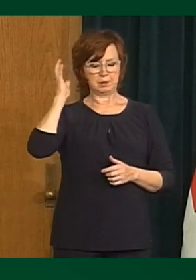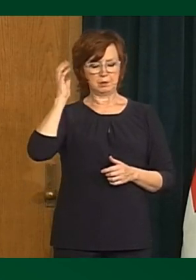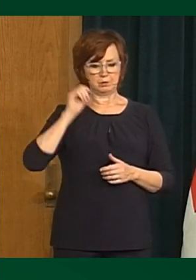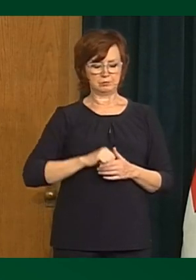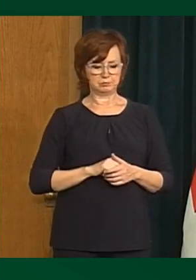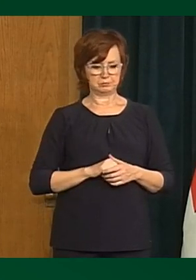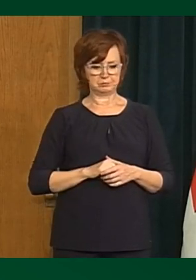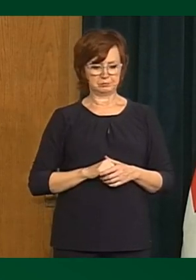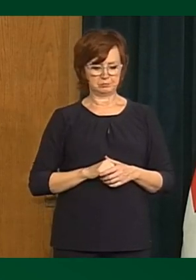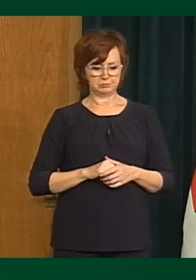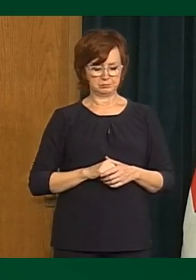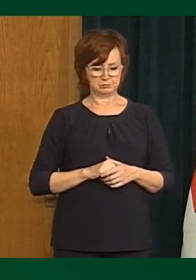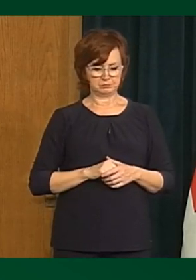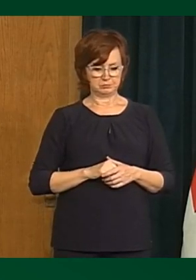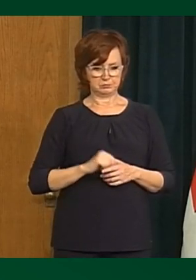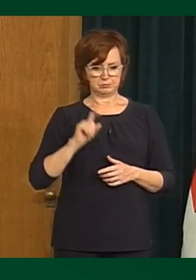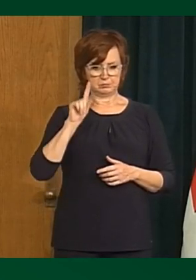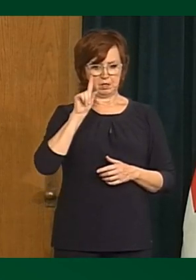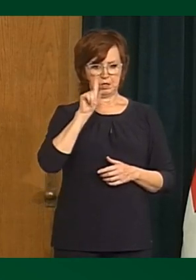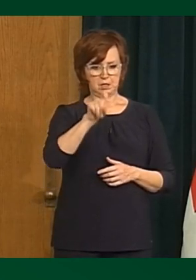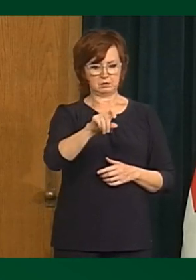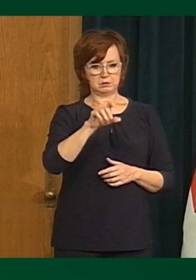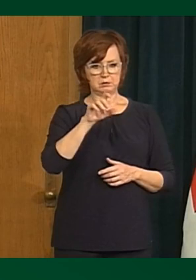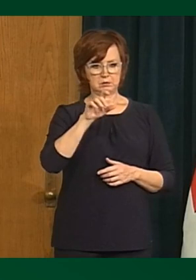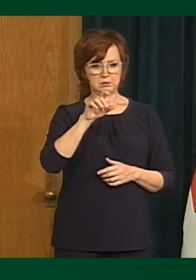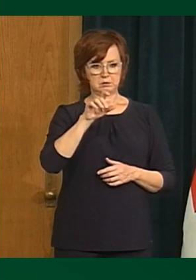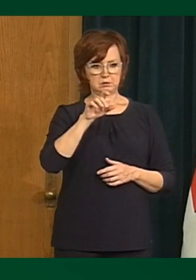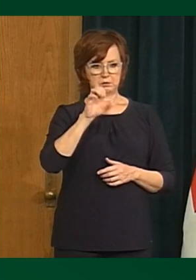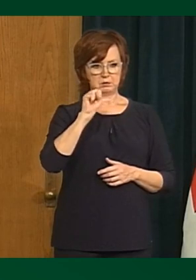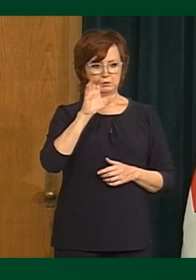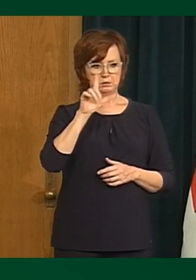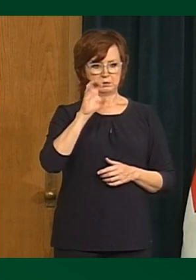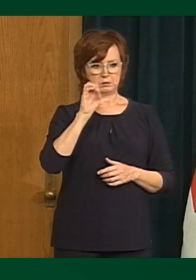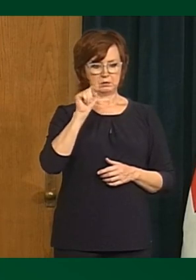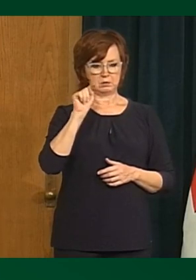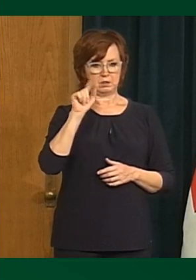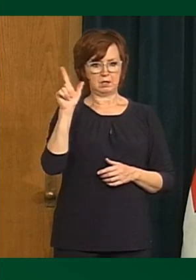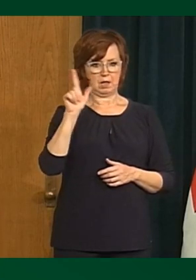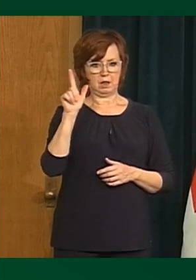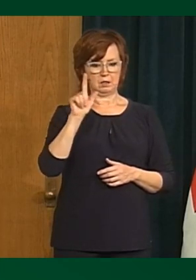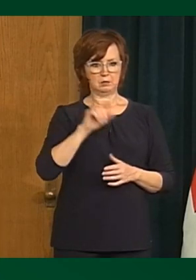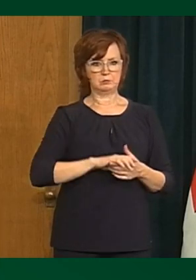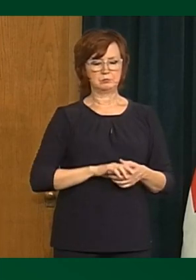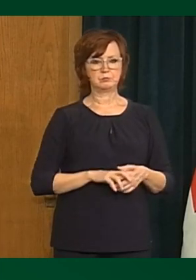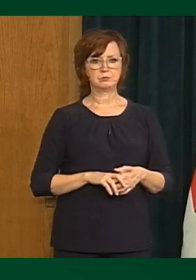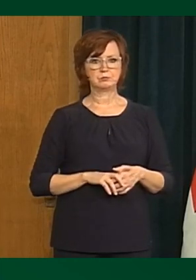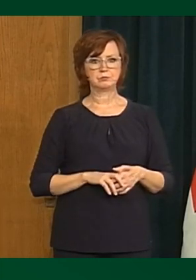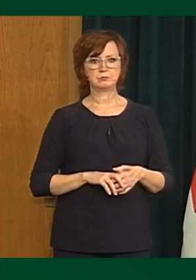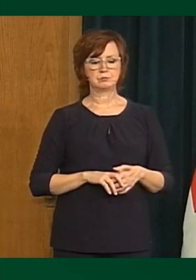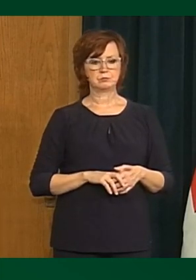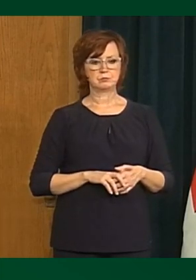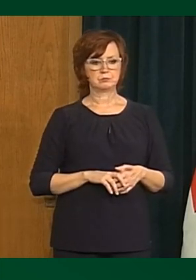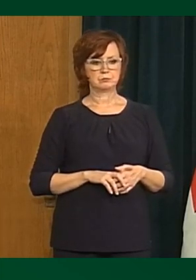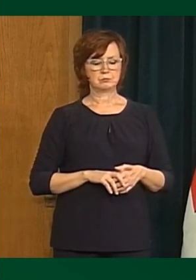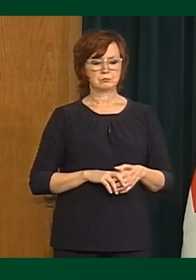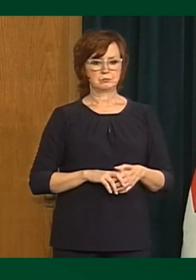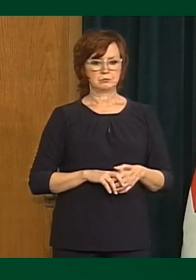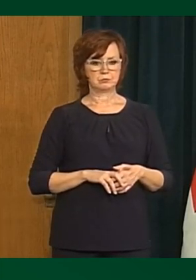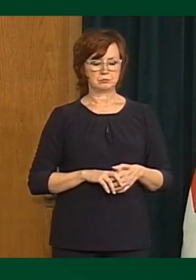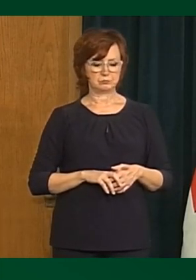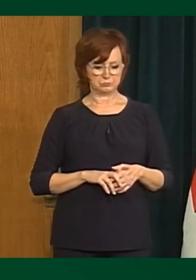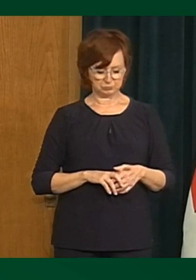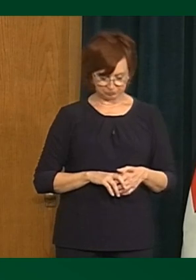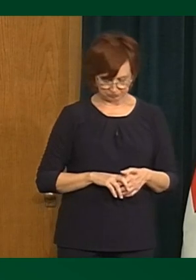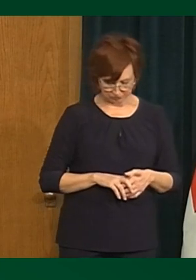Yes, this question is for Scott Livingstone. There have been concerns raised by individuals in the